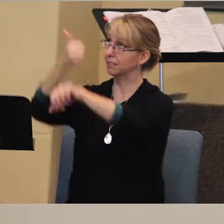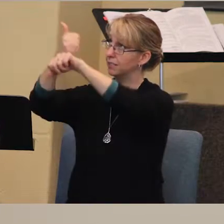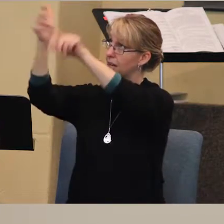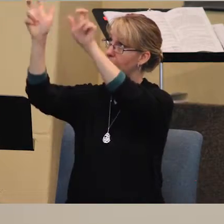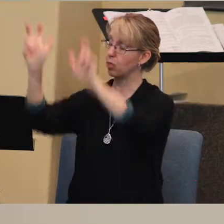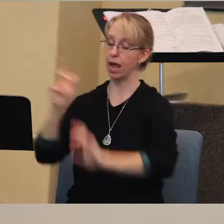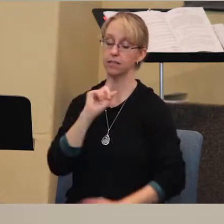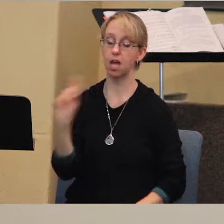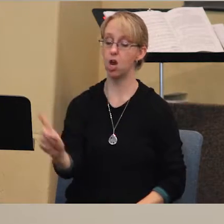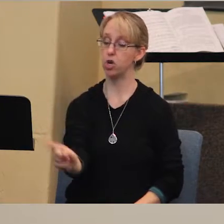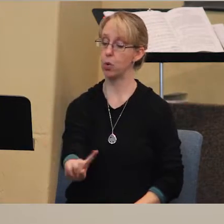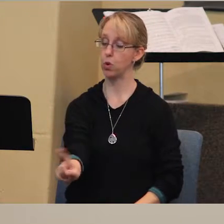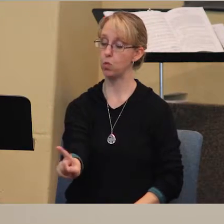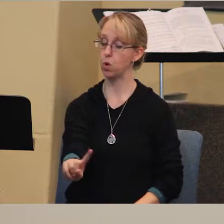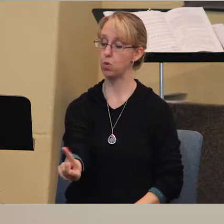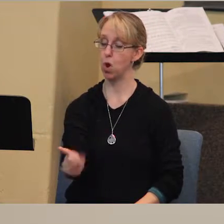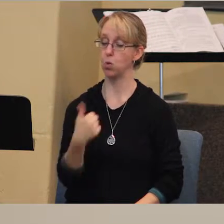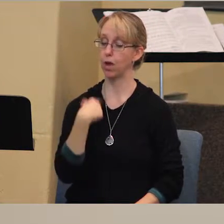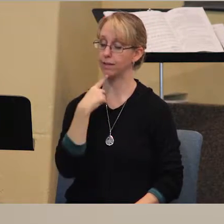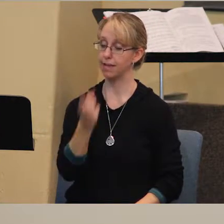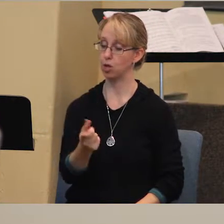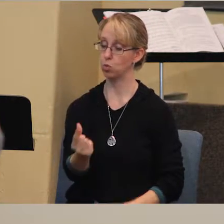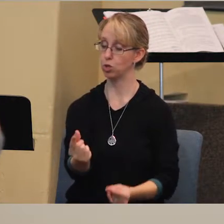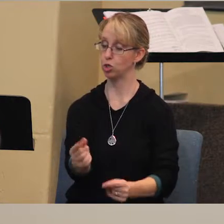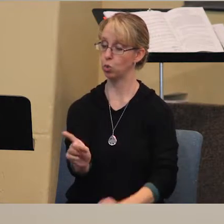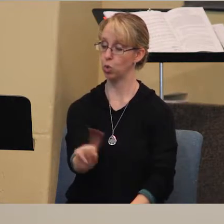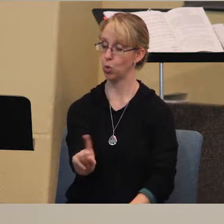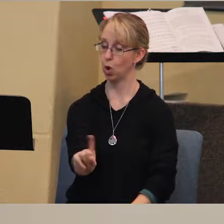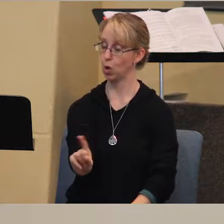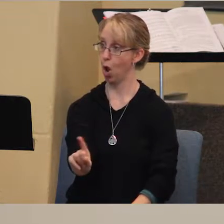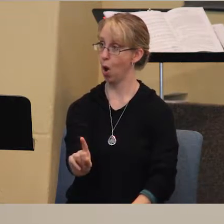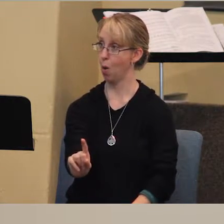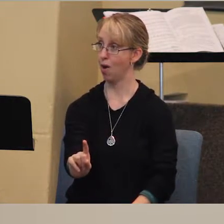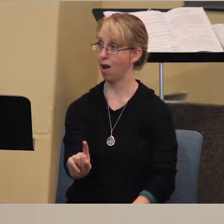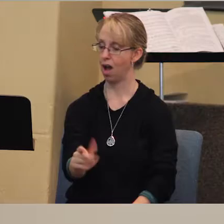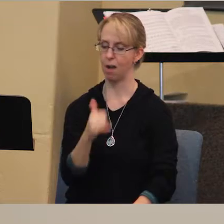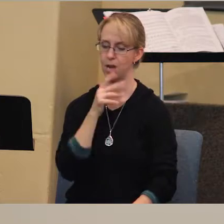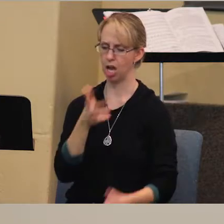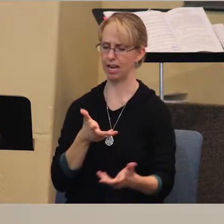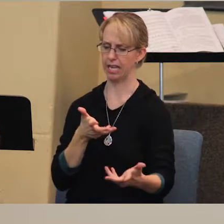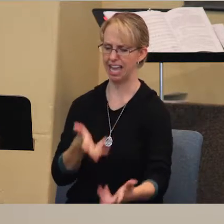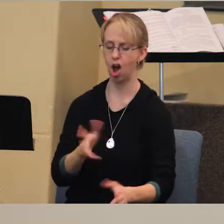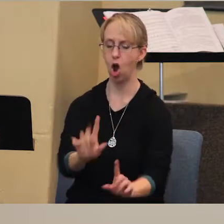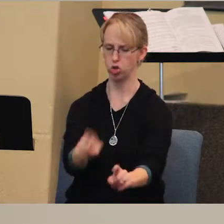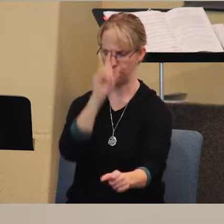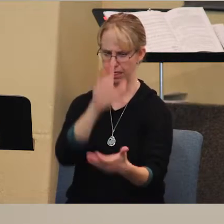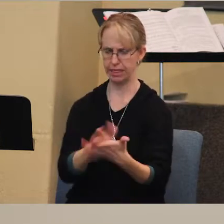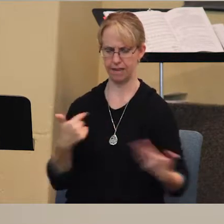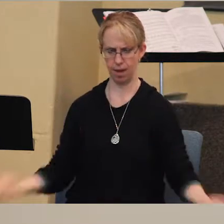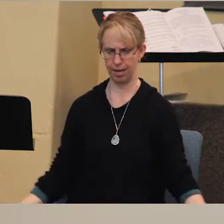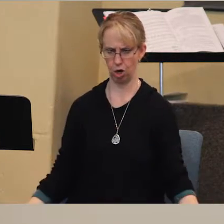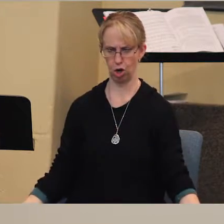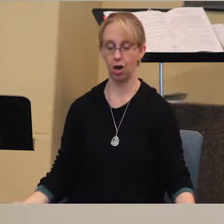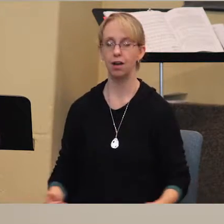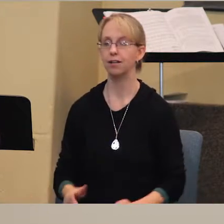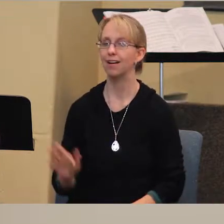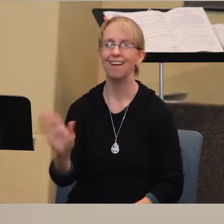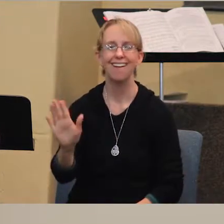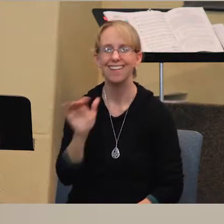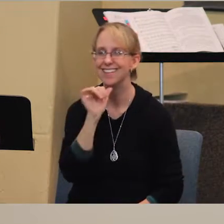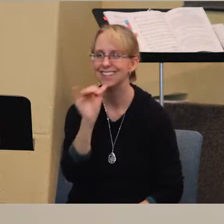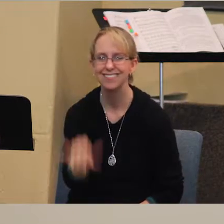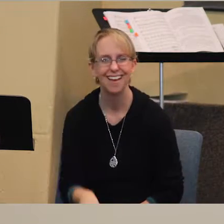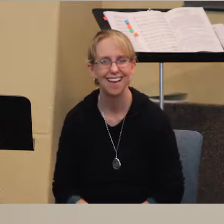throne and go, "No, you guys just do what I tell you to do. I'm not going to engage you. You're just going to have to believe that I'm up there." But he didn't do